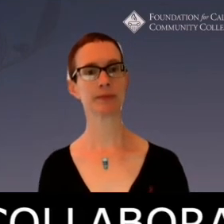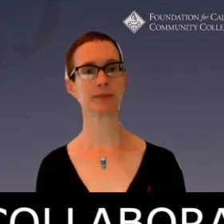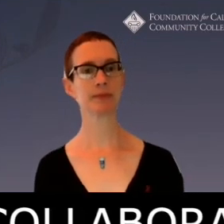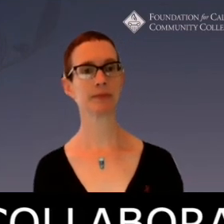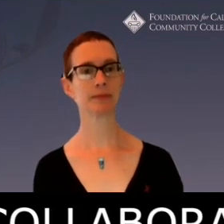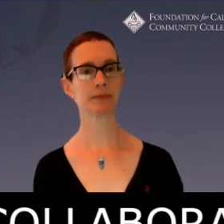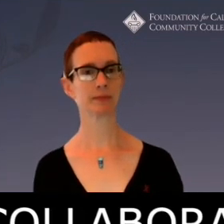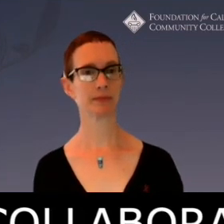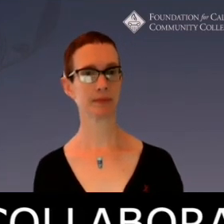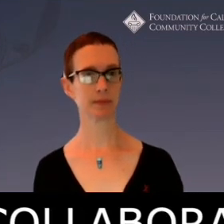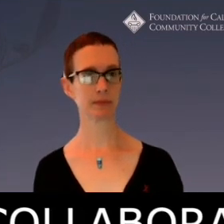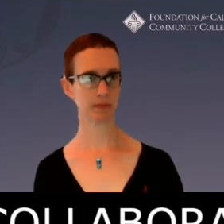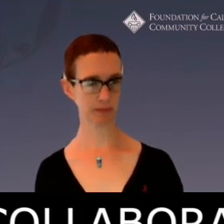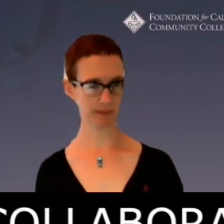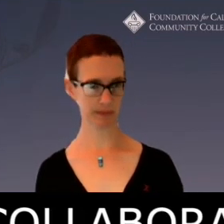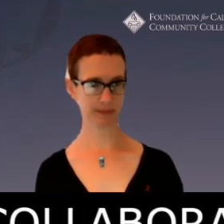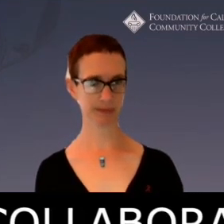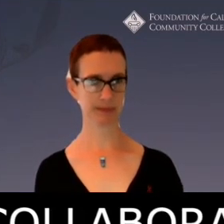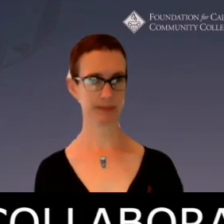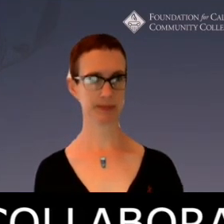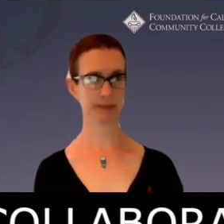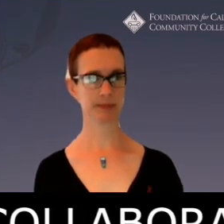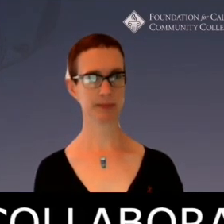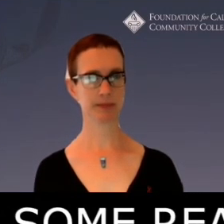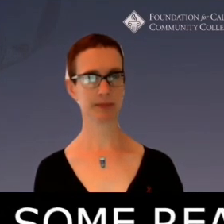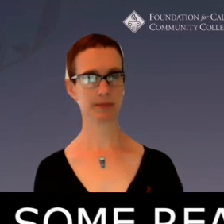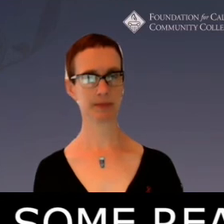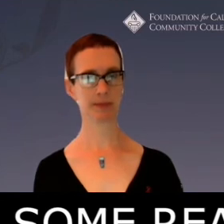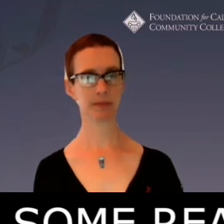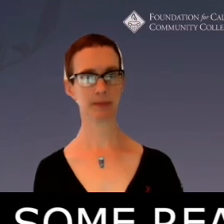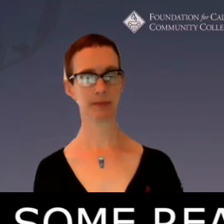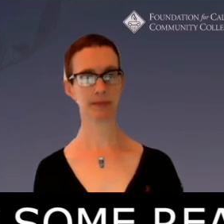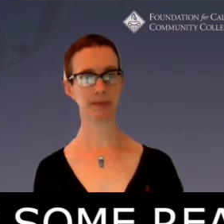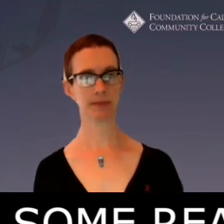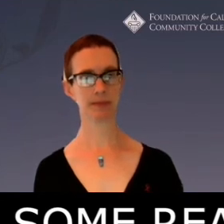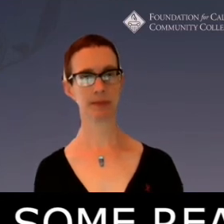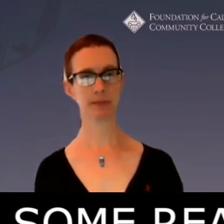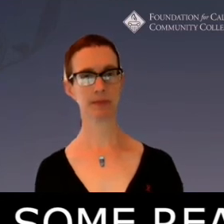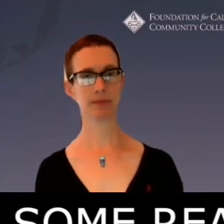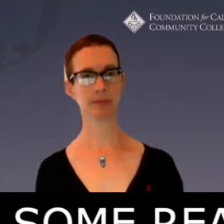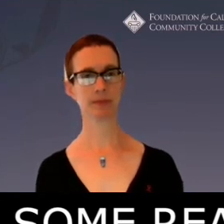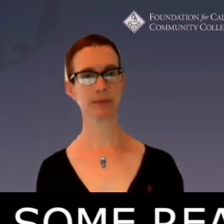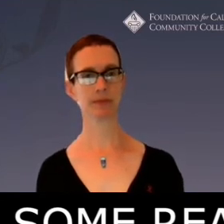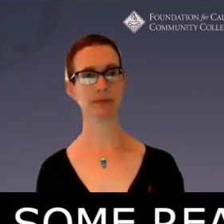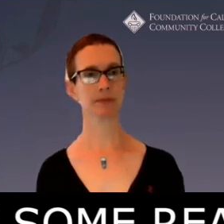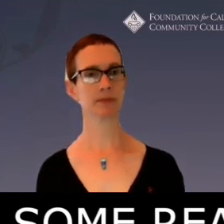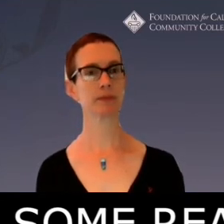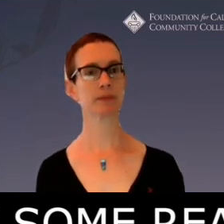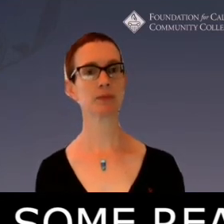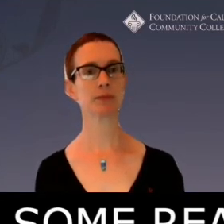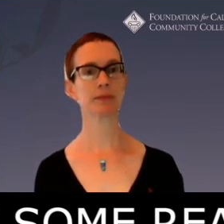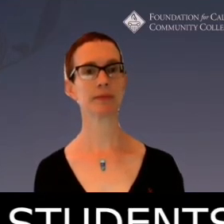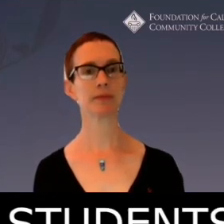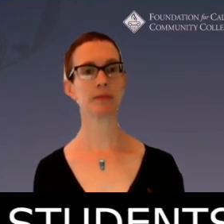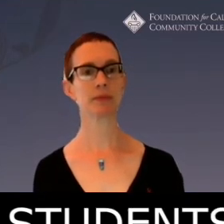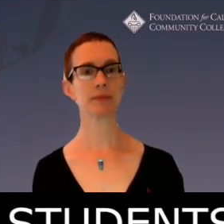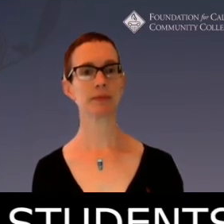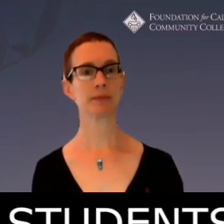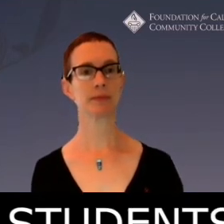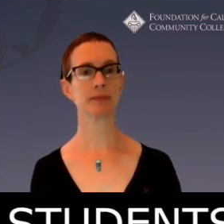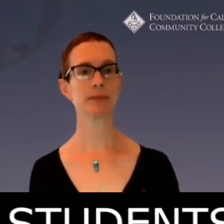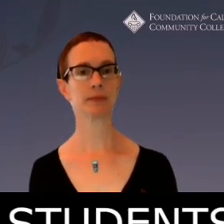generating some really wonderful outcomes for students. The lead has been